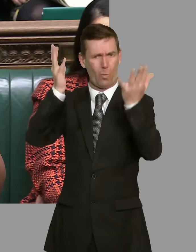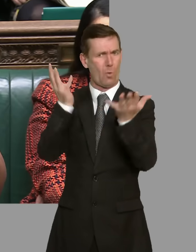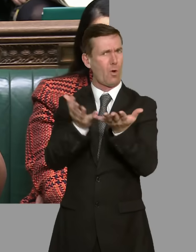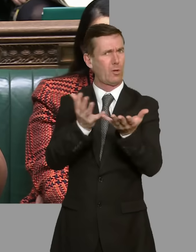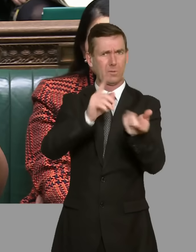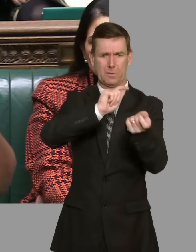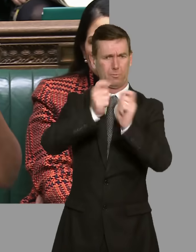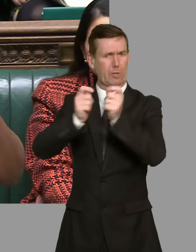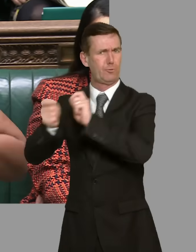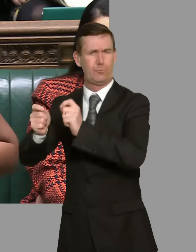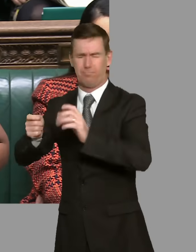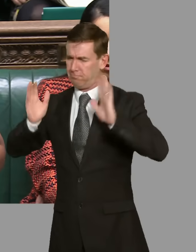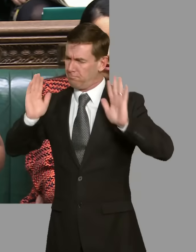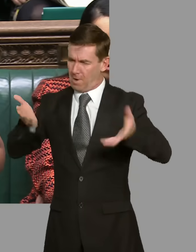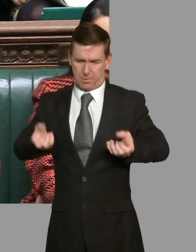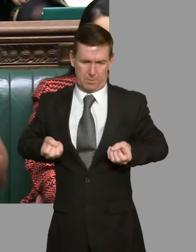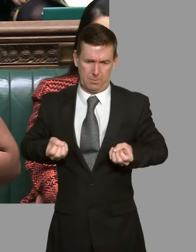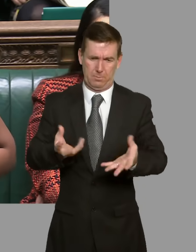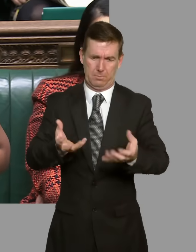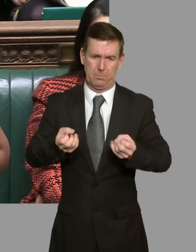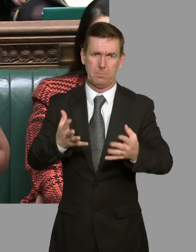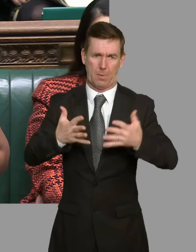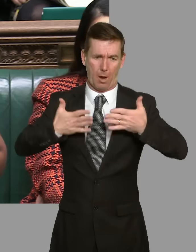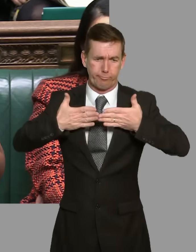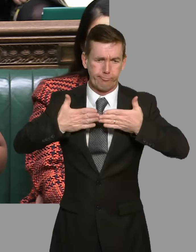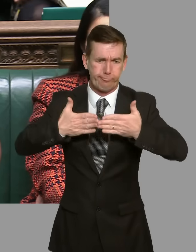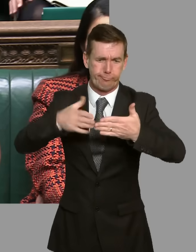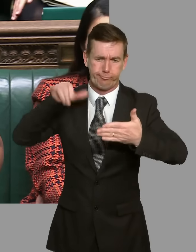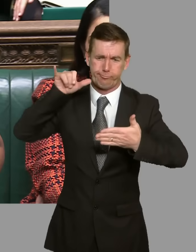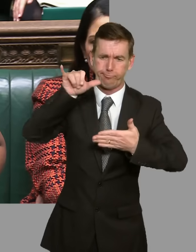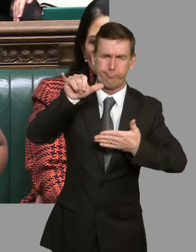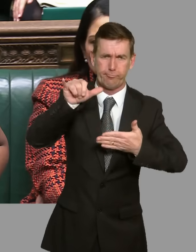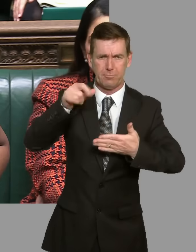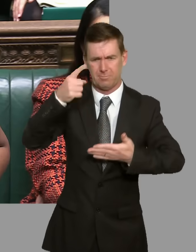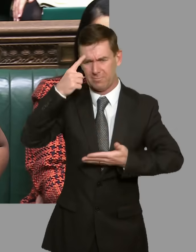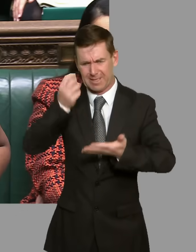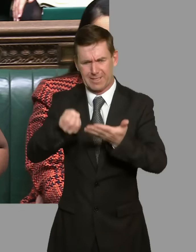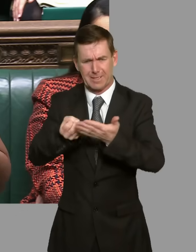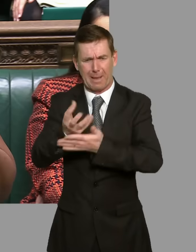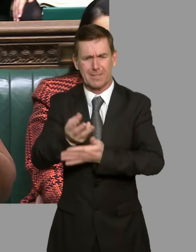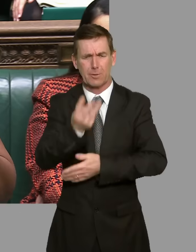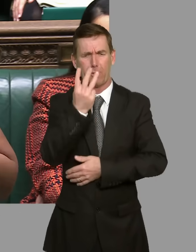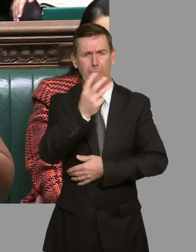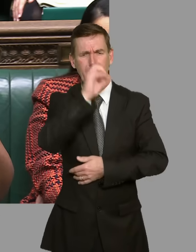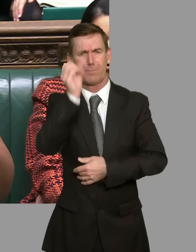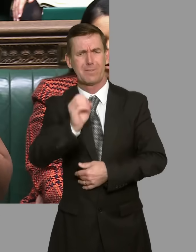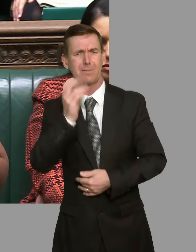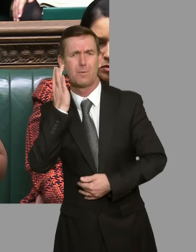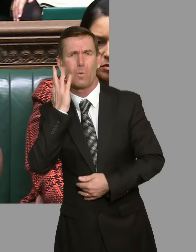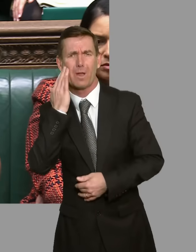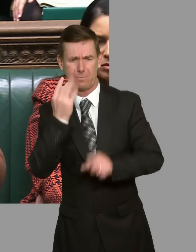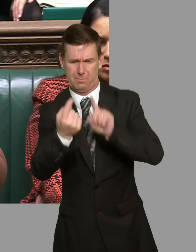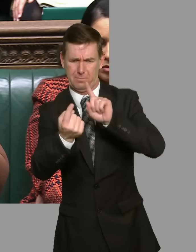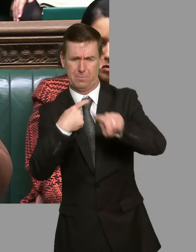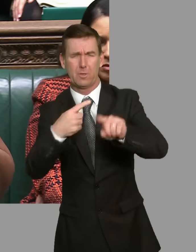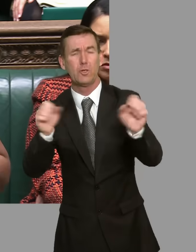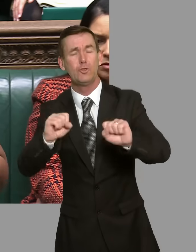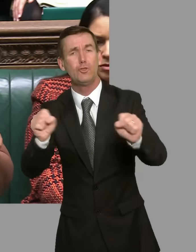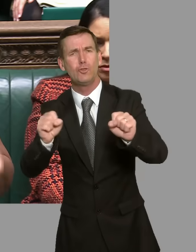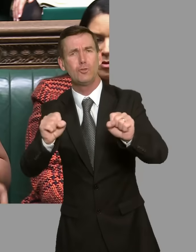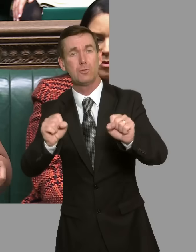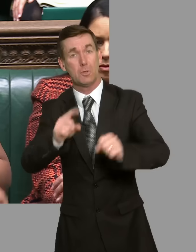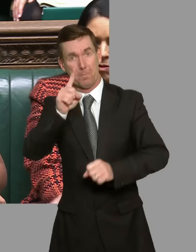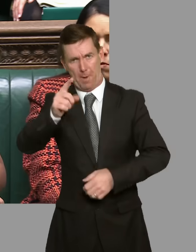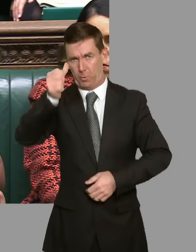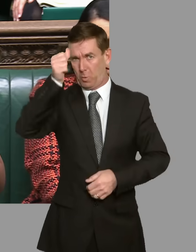to 3%, yet he knows up until 2031 how much he's going to be spending on welfare. He doesn't know. That's in the Red Book. The Red Book has